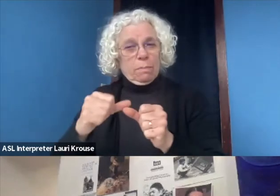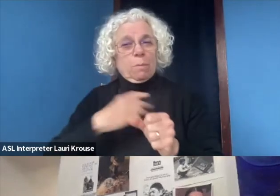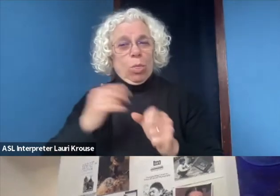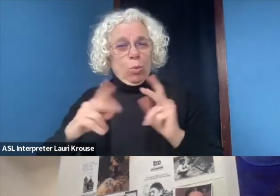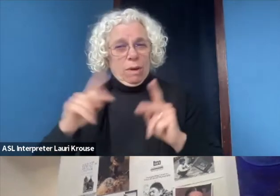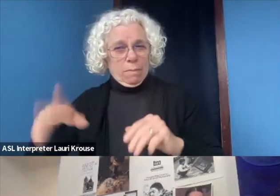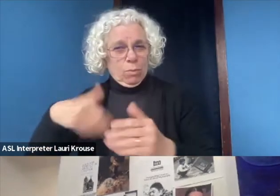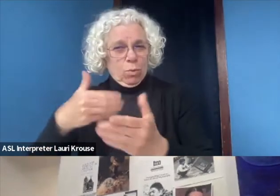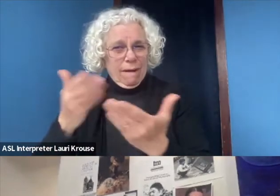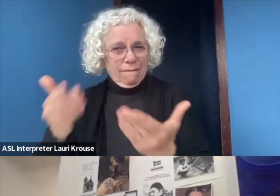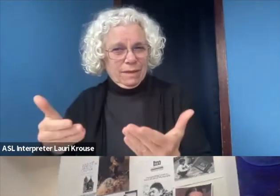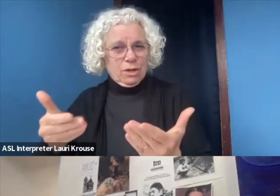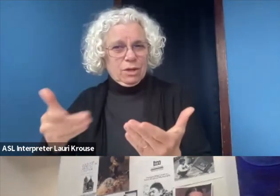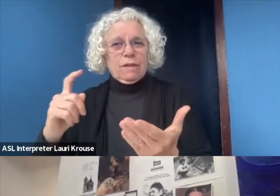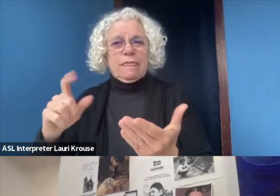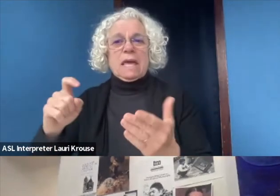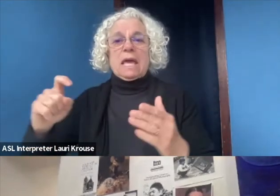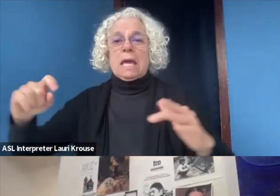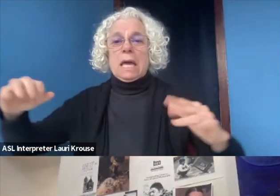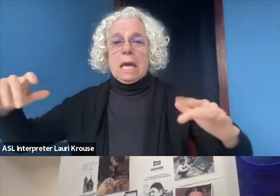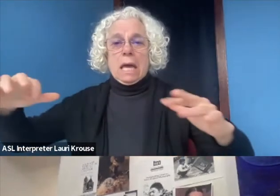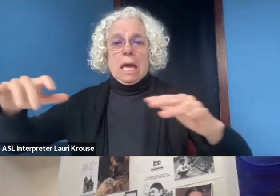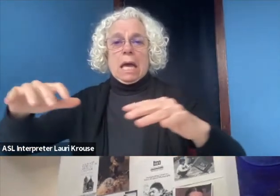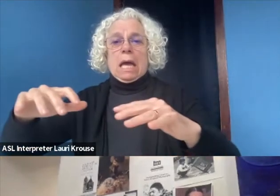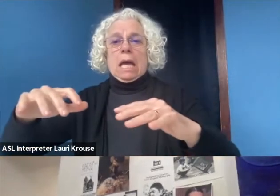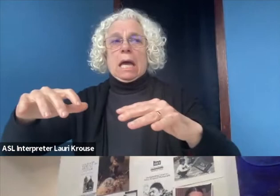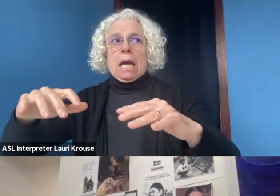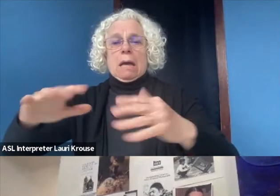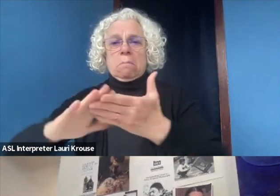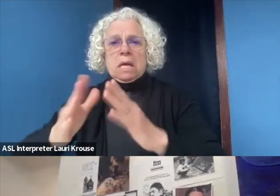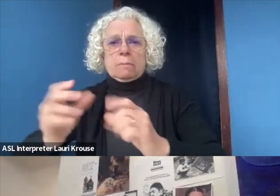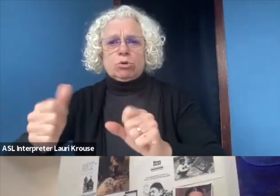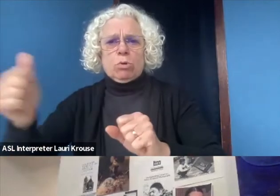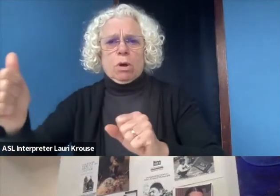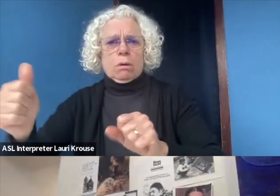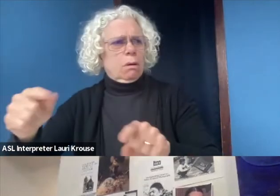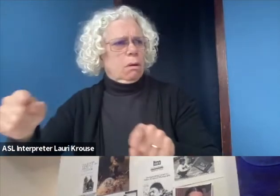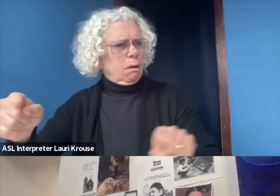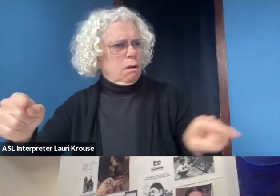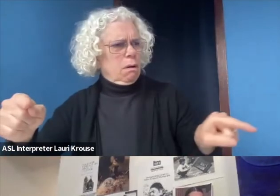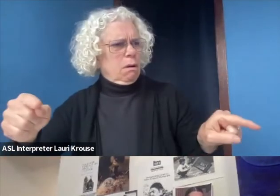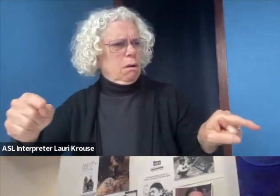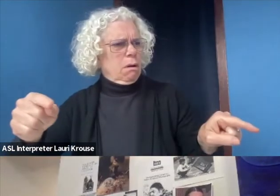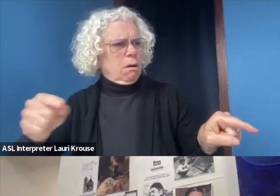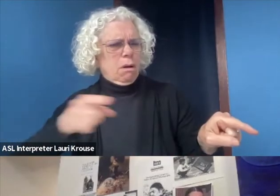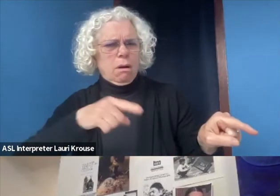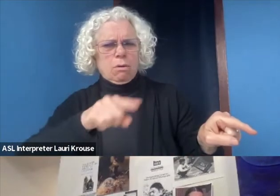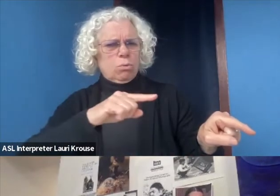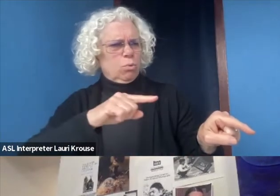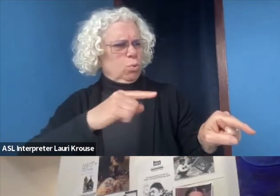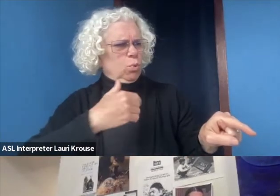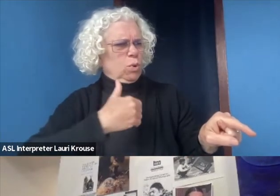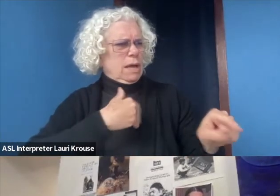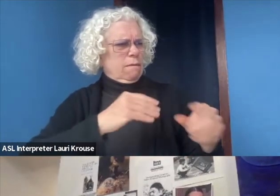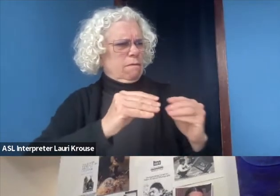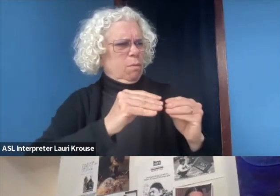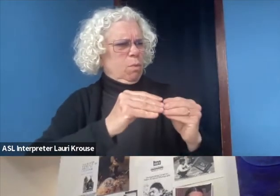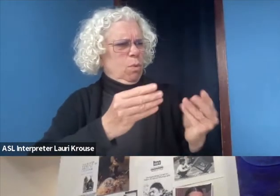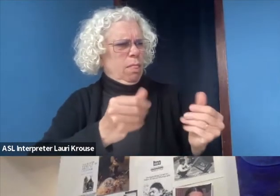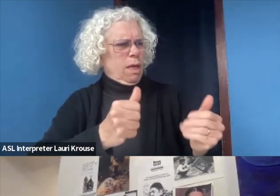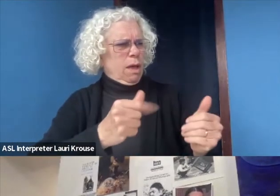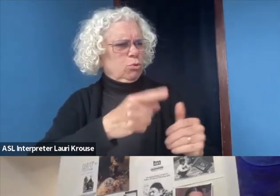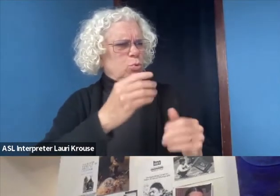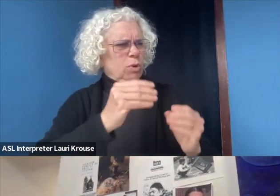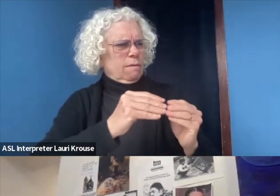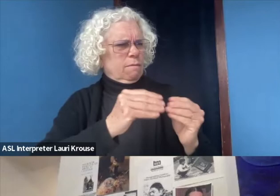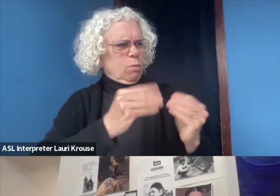strong. They started to get jealous about our territories and our tribal areas because of our success. I mean,